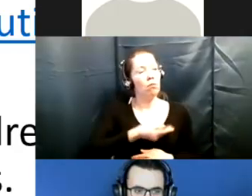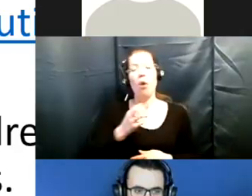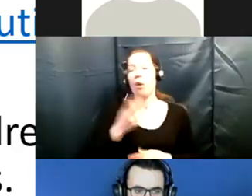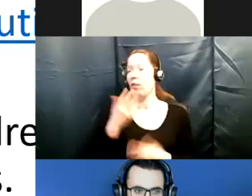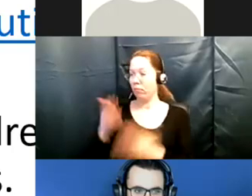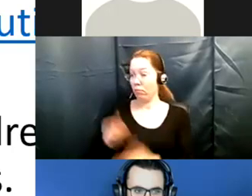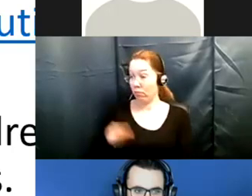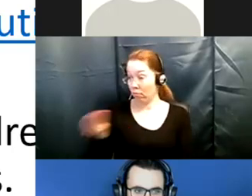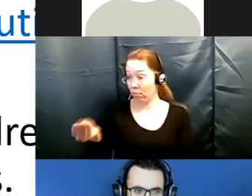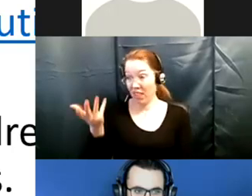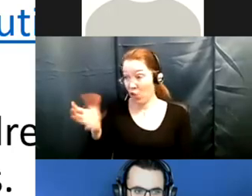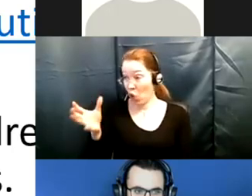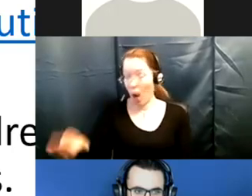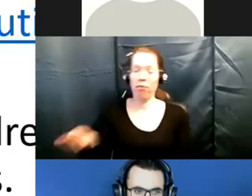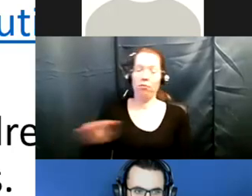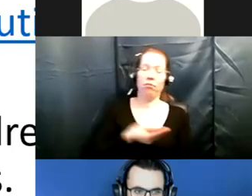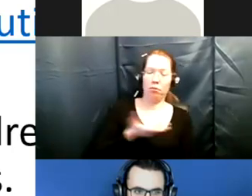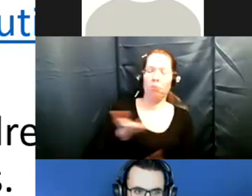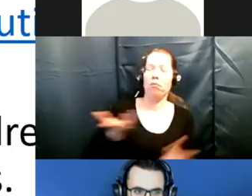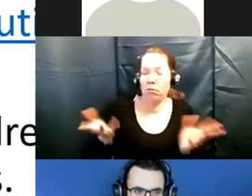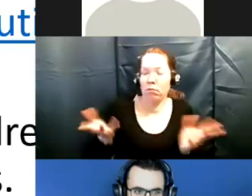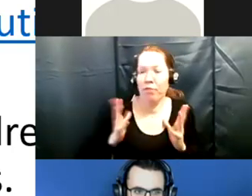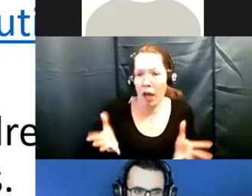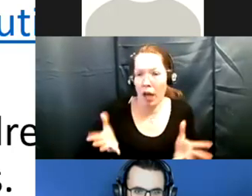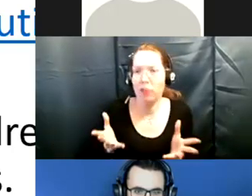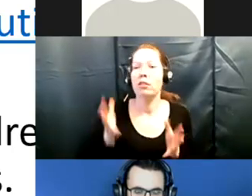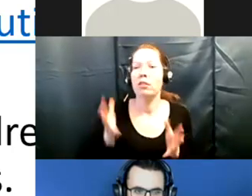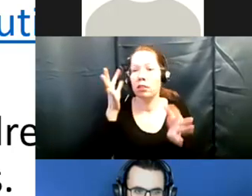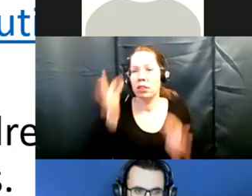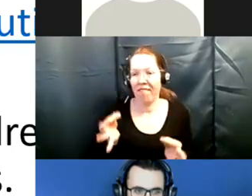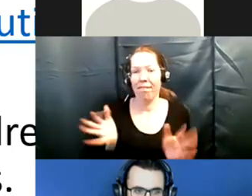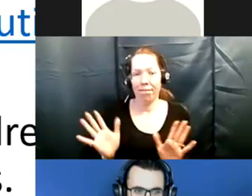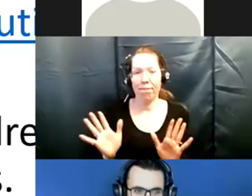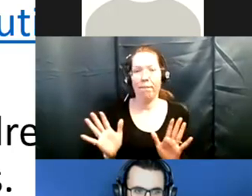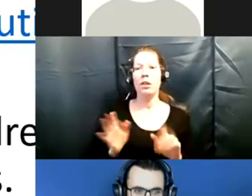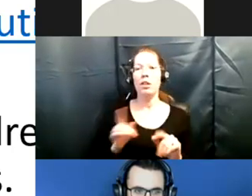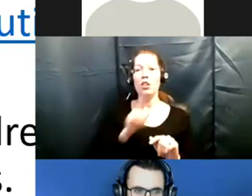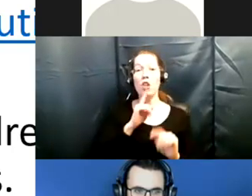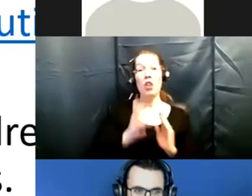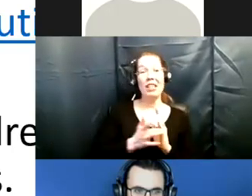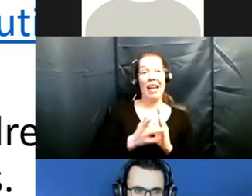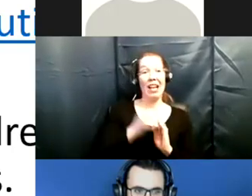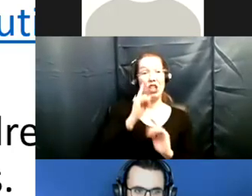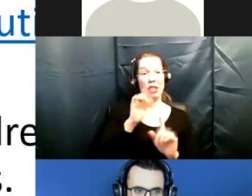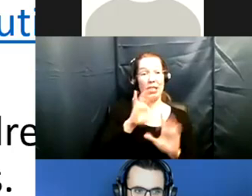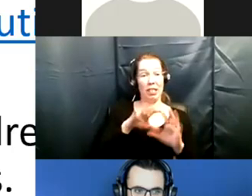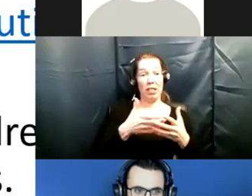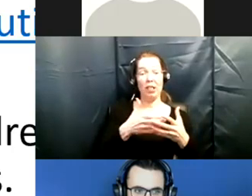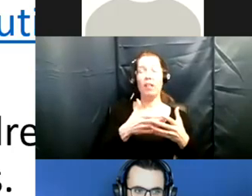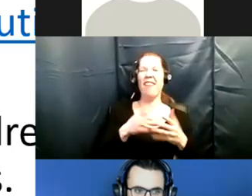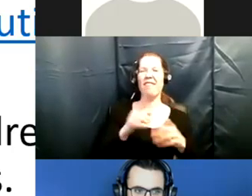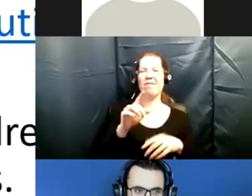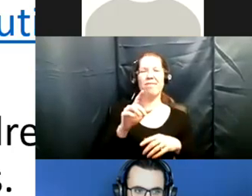Okay, so the other thing this executive order did was created the Ohio Technology First Council. This is a group of people that's been